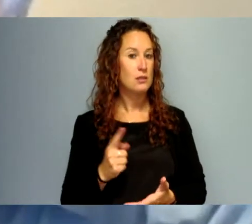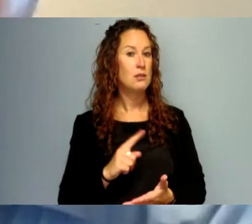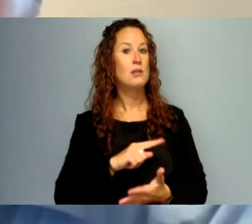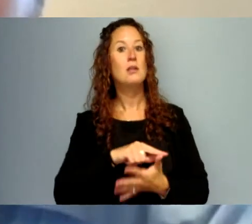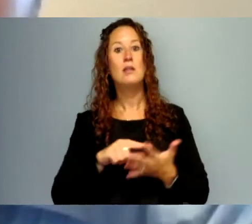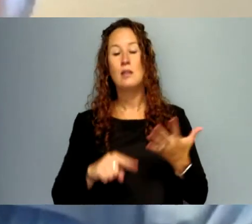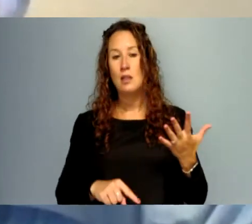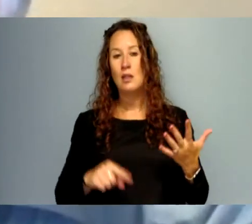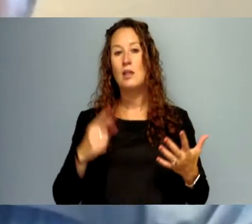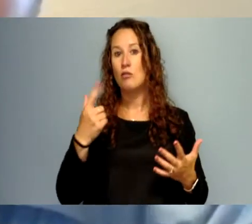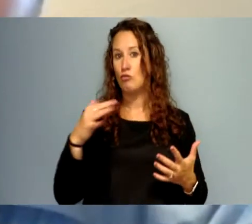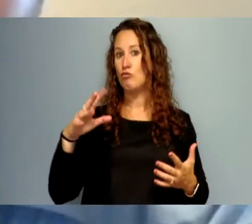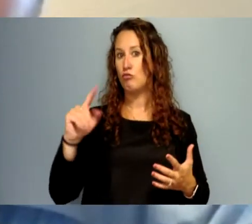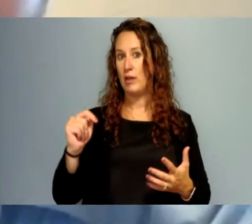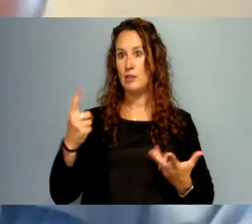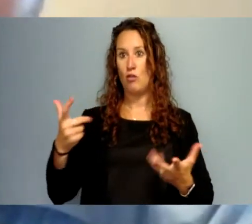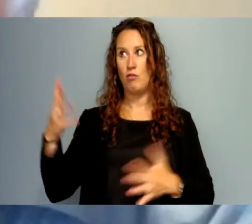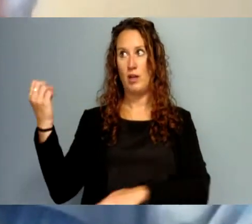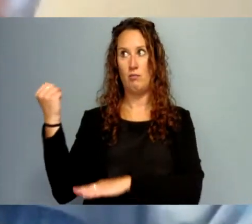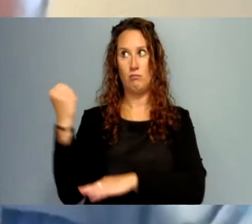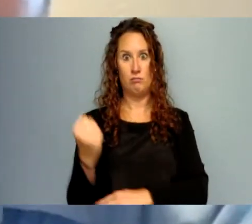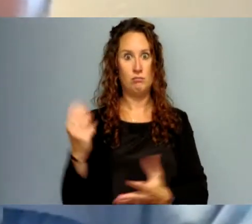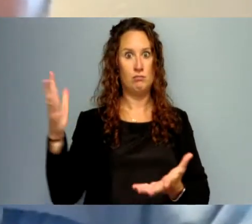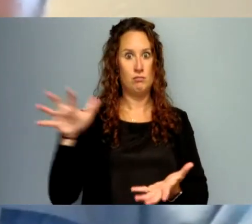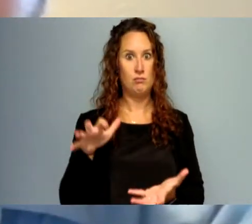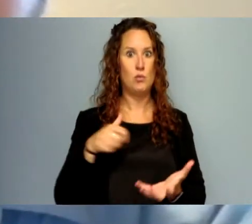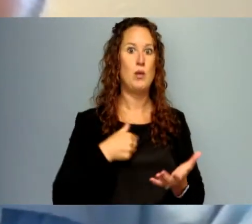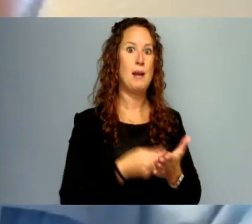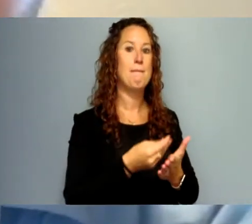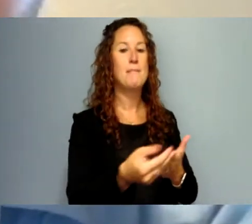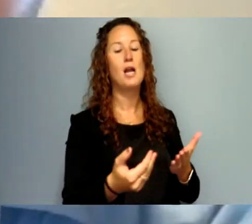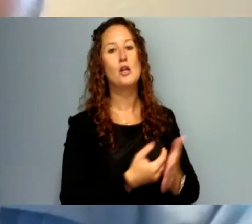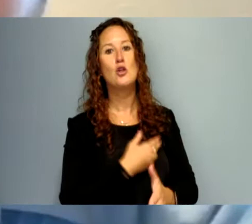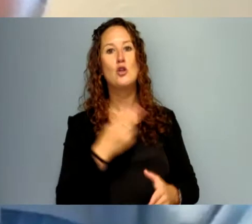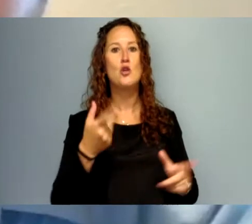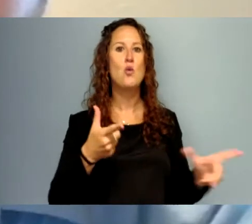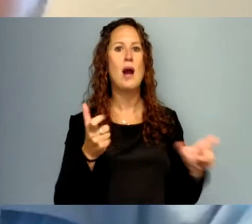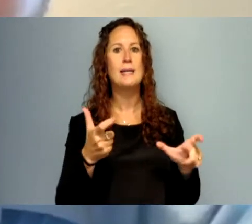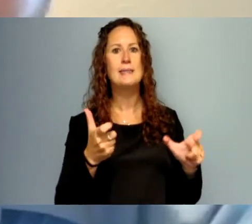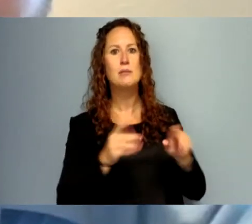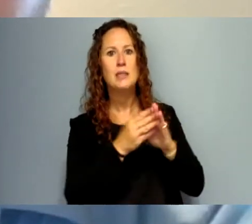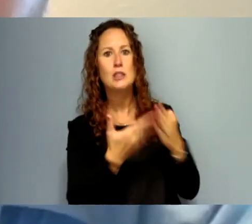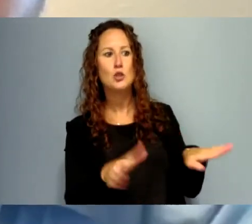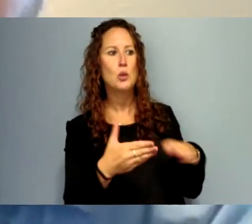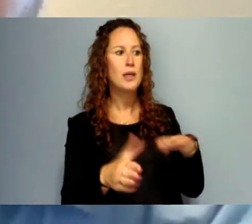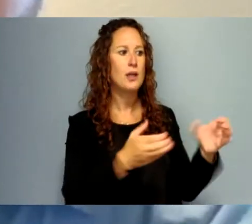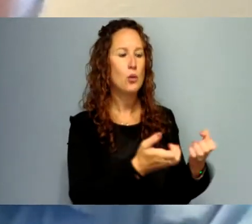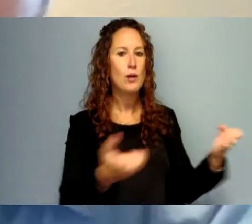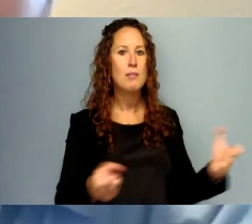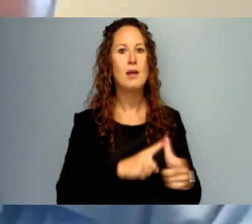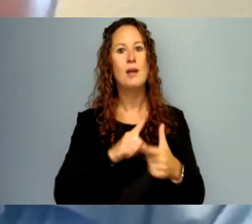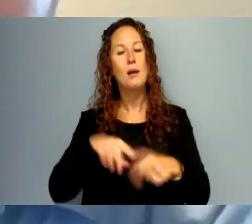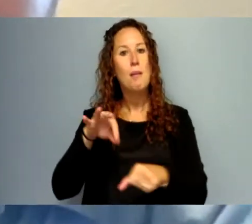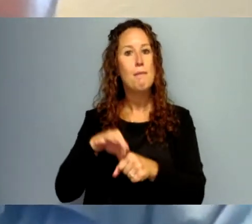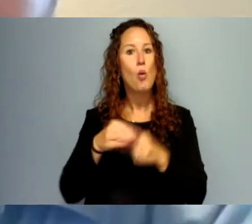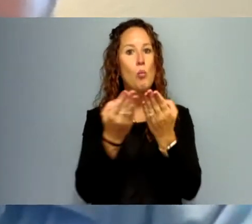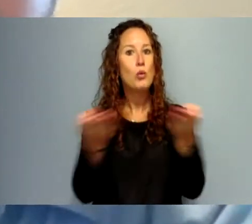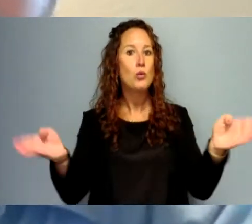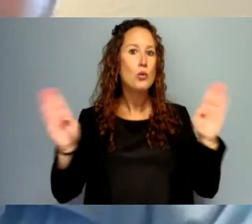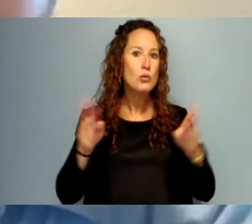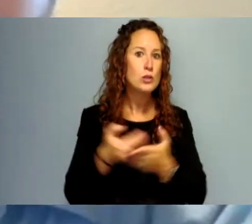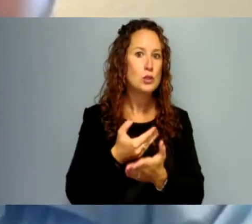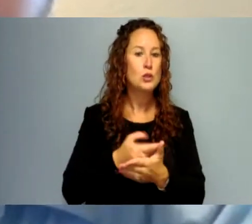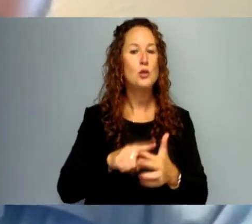Through these grants, we've been able to purchase much needed equipment, such as like high-speed sorting equipment, electronic poll books, and most recently,